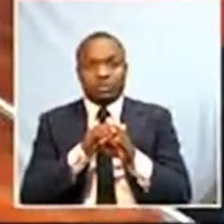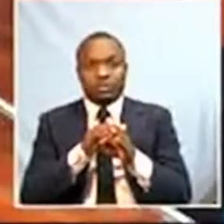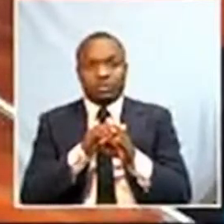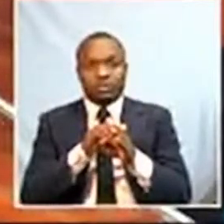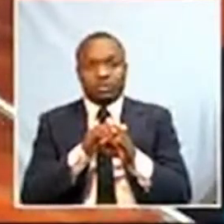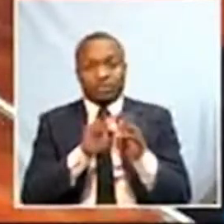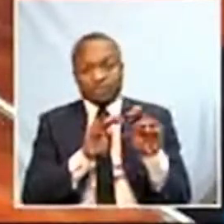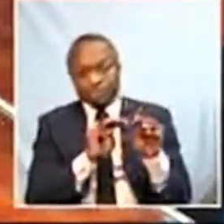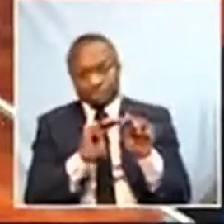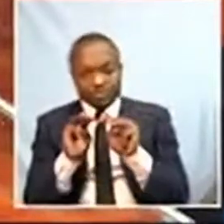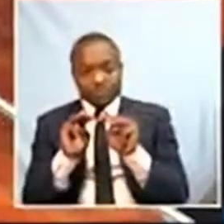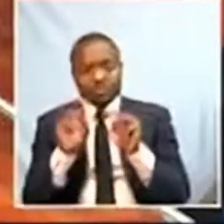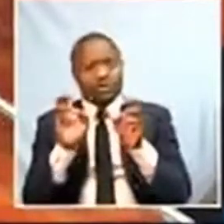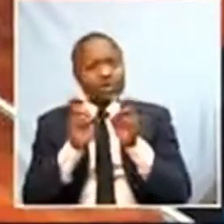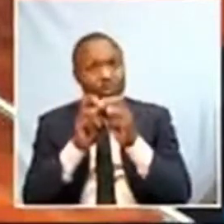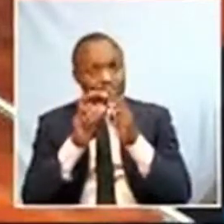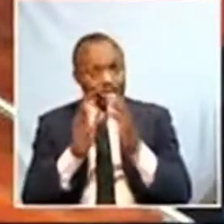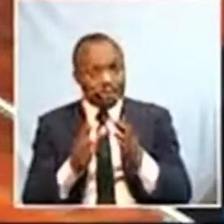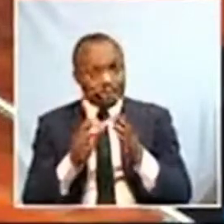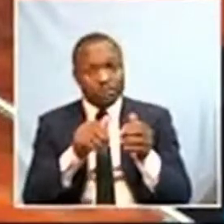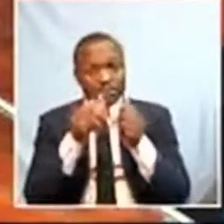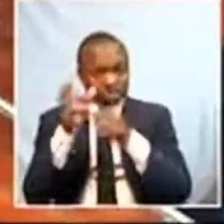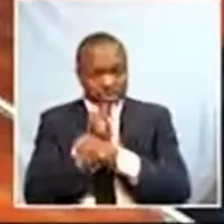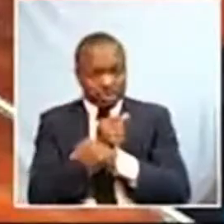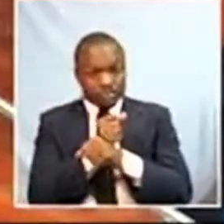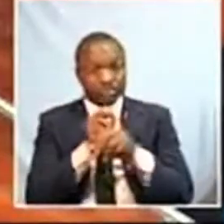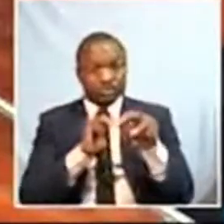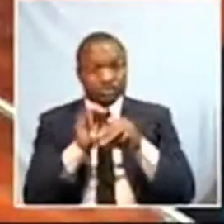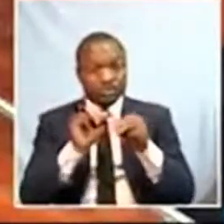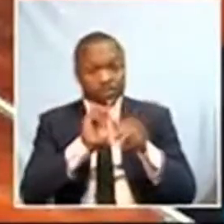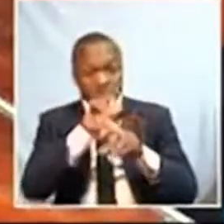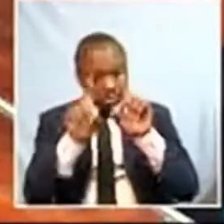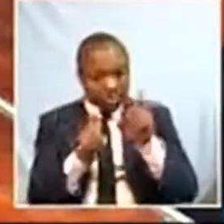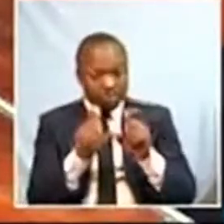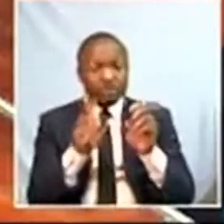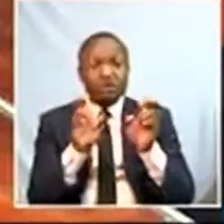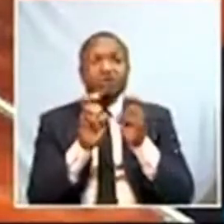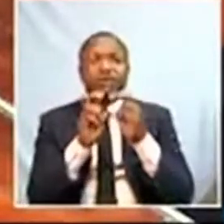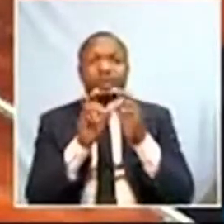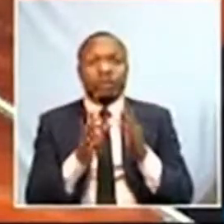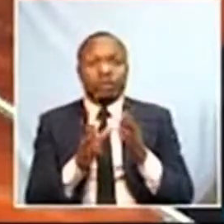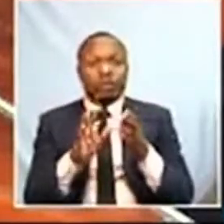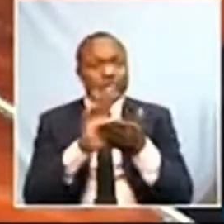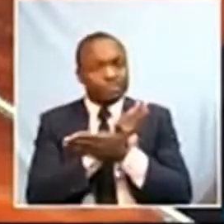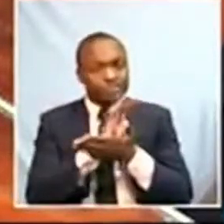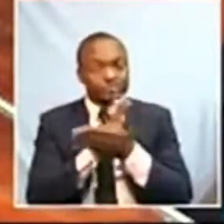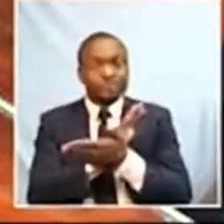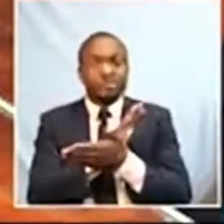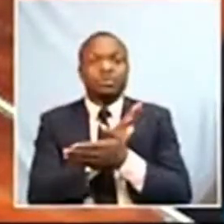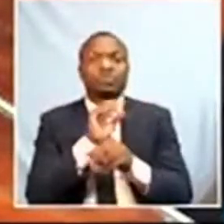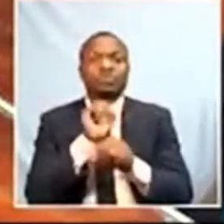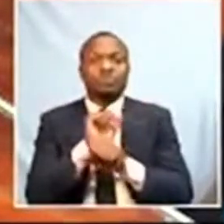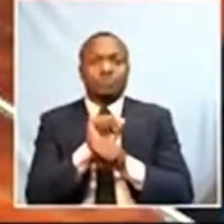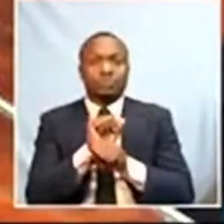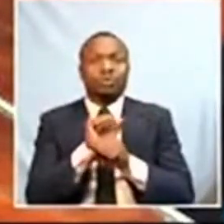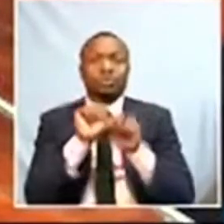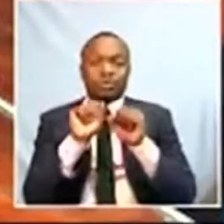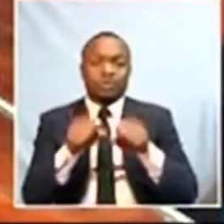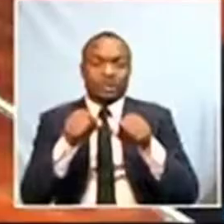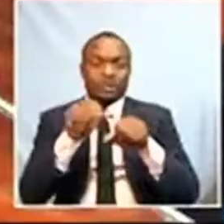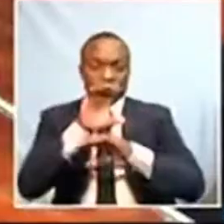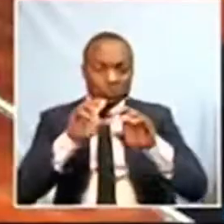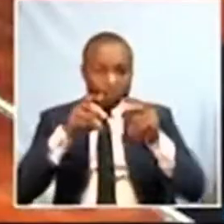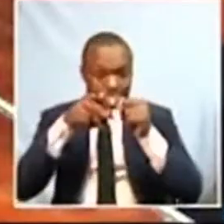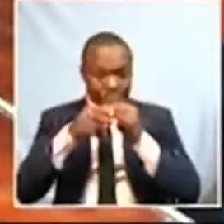Action taken: management cautioned the contractor and emphasized the need to expedite works or risk termination.